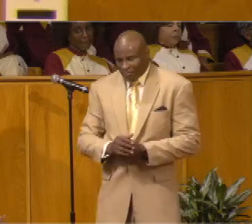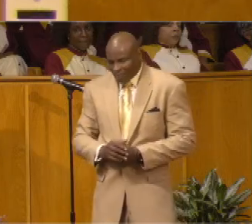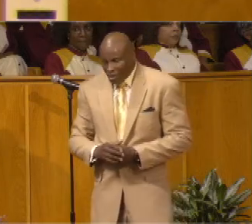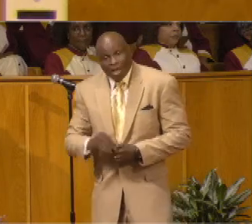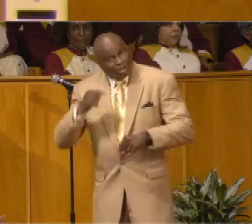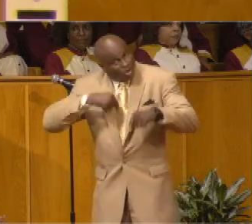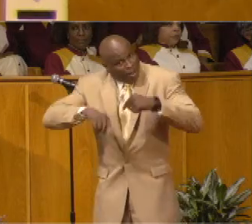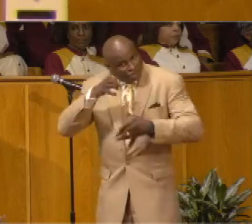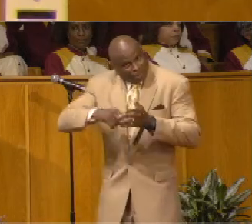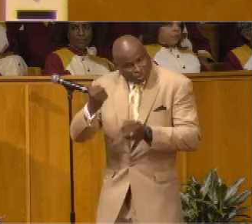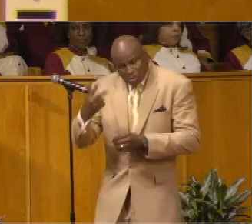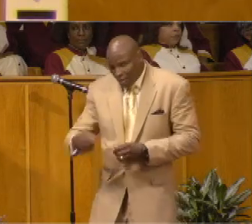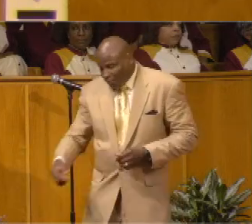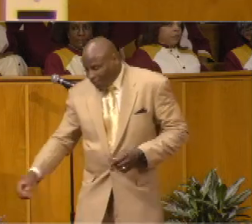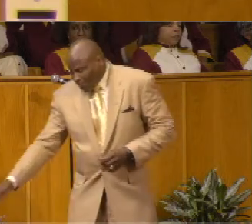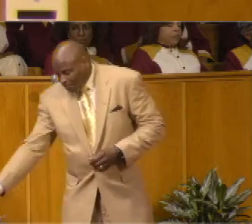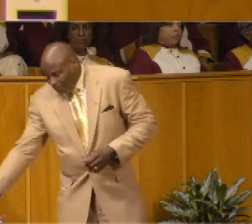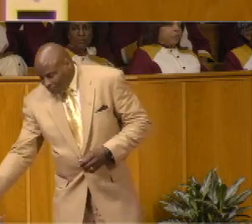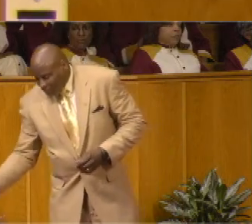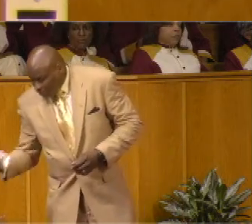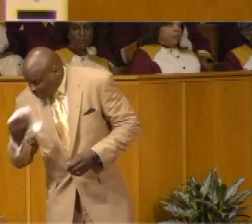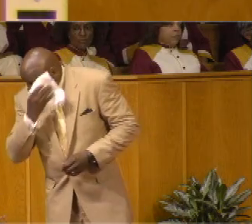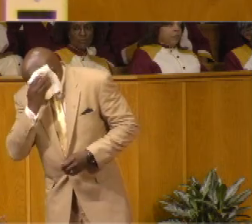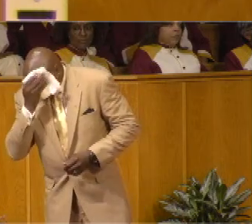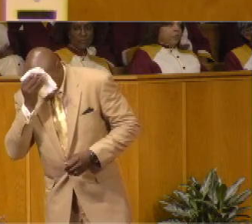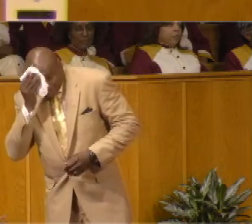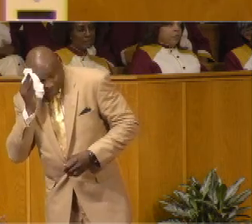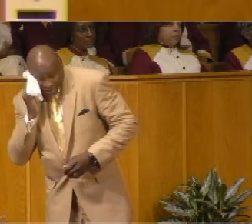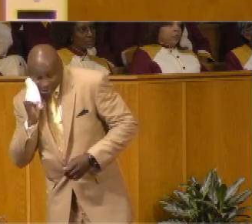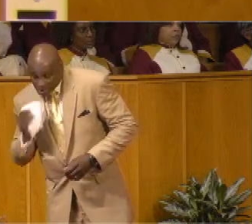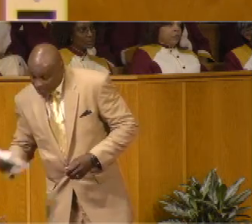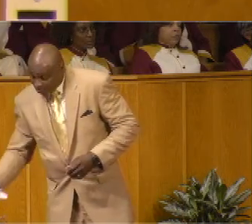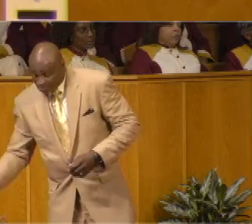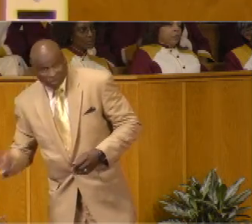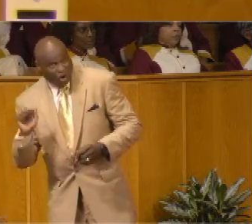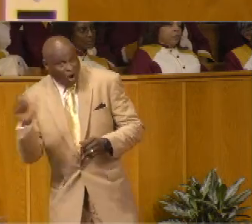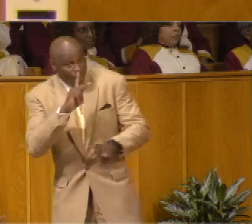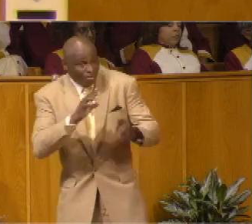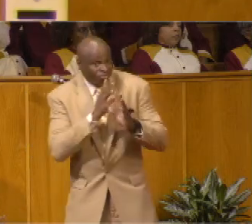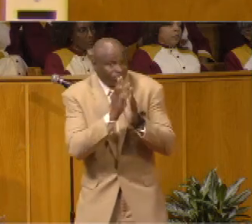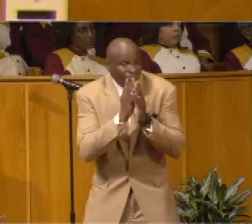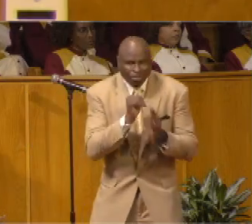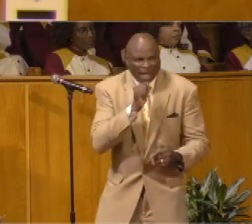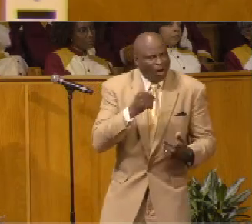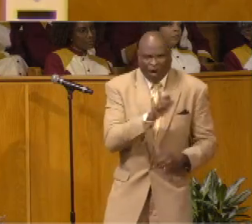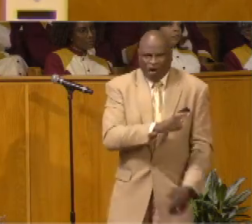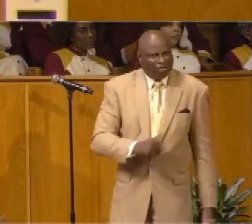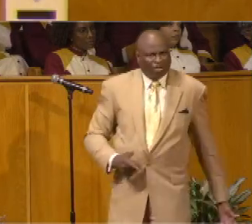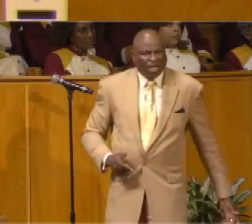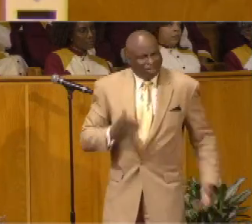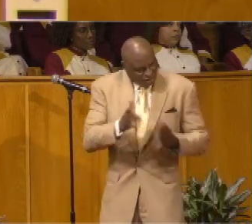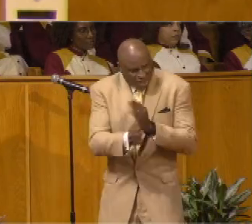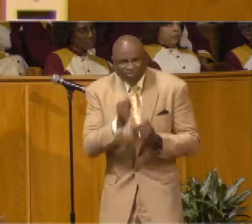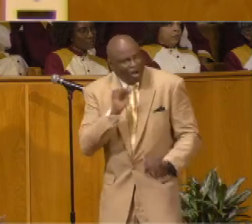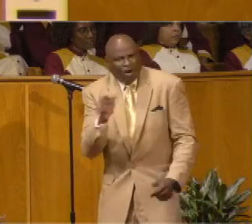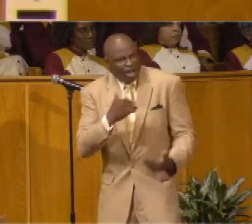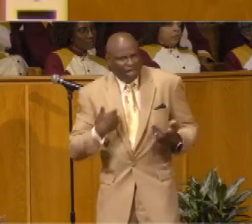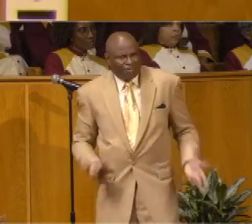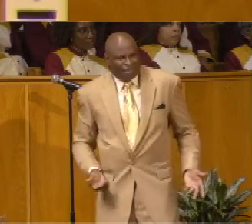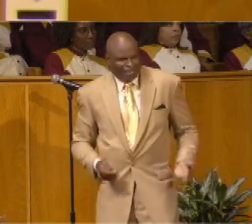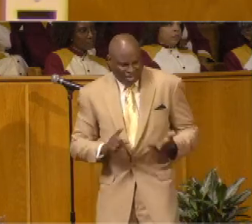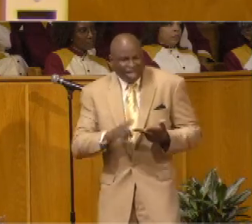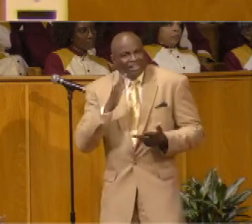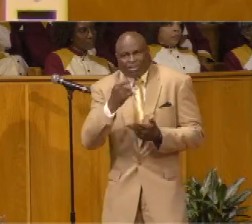Go back to chapter 12, verse 30. Paul says, listen, everybody doesn't talk in tongues. Everyone doesn't have that gift. Everyone doesn't have to do that.